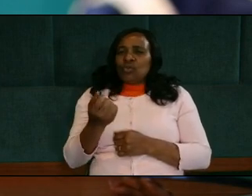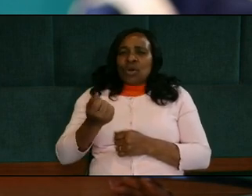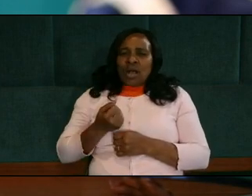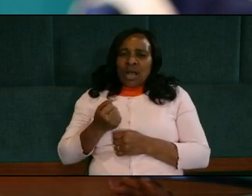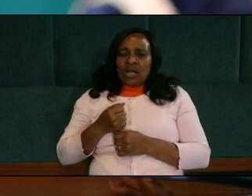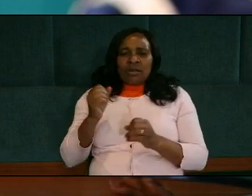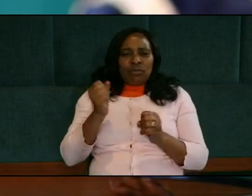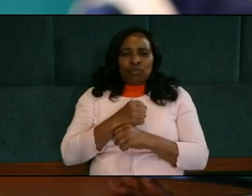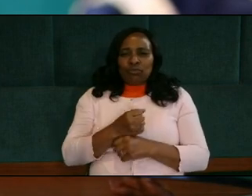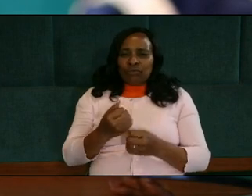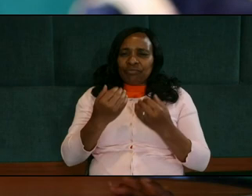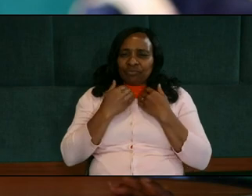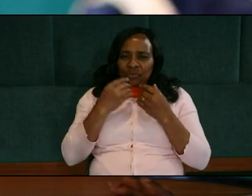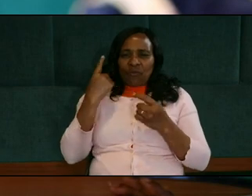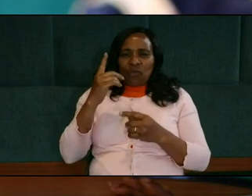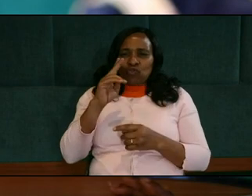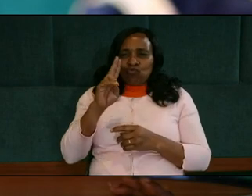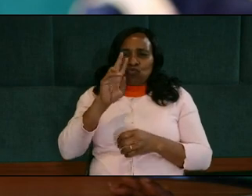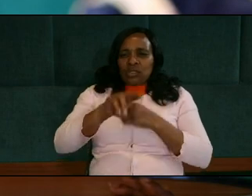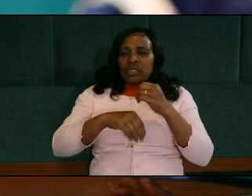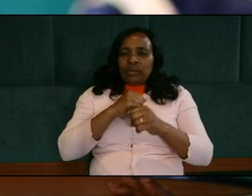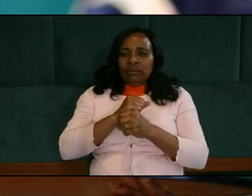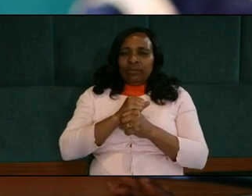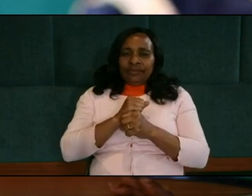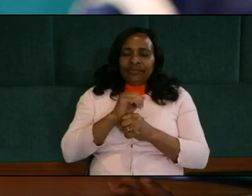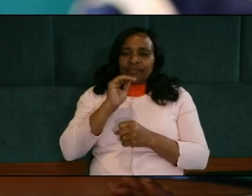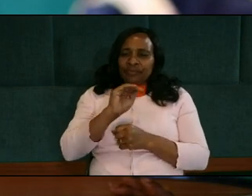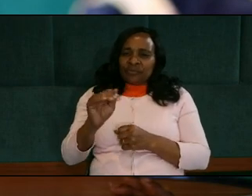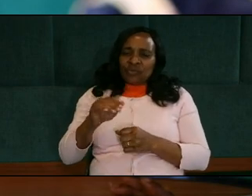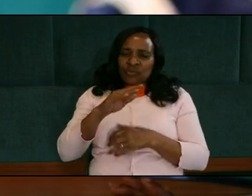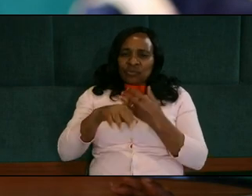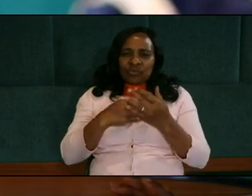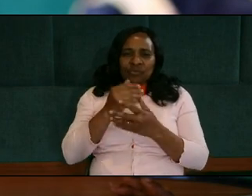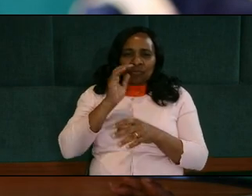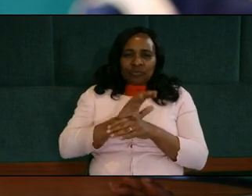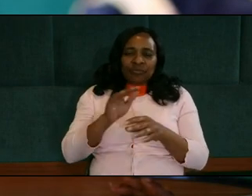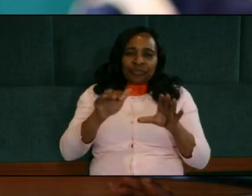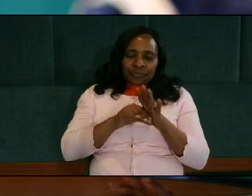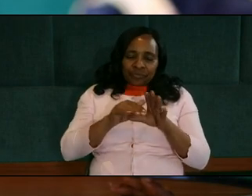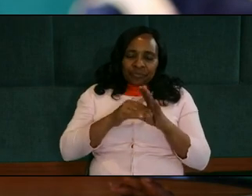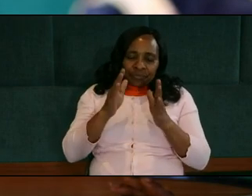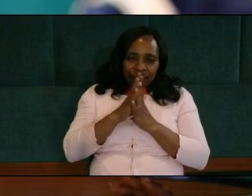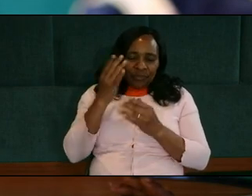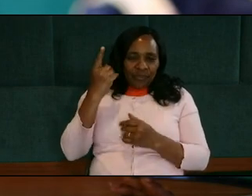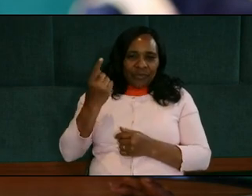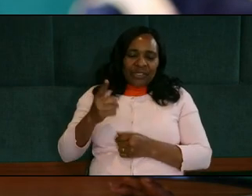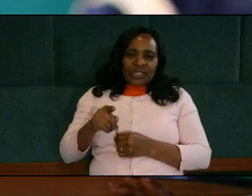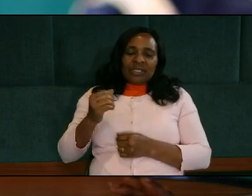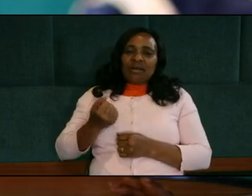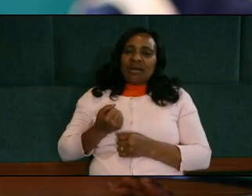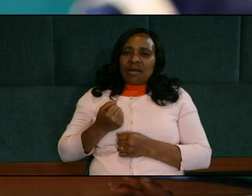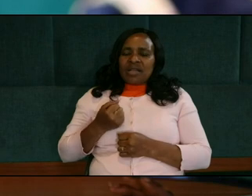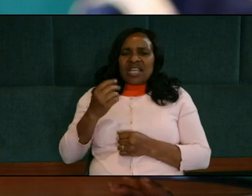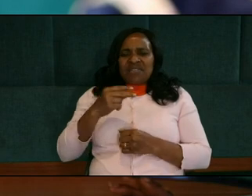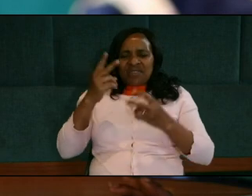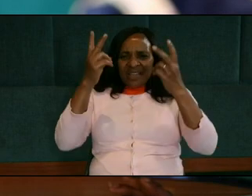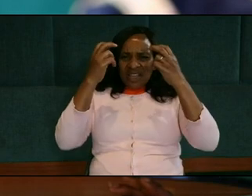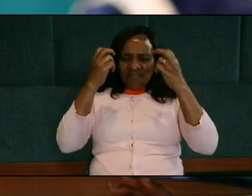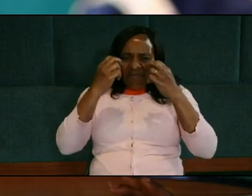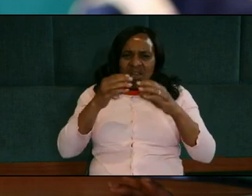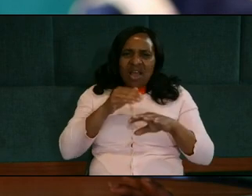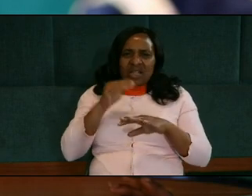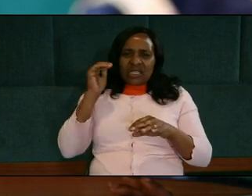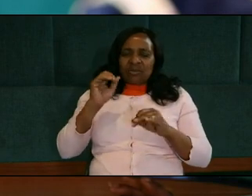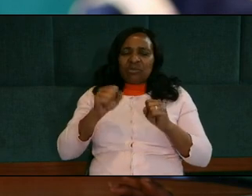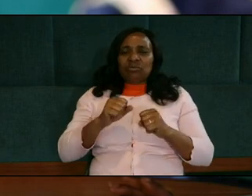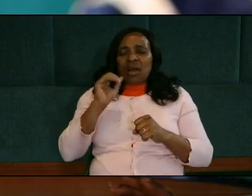hadn't been able to sleep for 2 years. He asked all the church members to pray for Adama. "If these are demonic attacks, we will ask